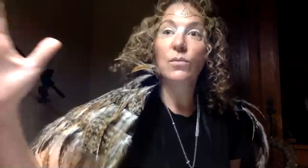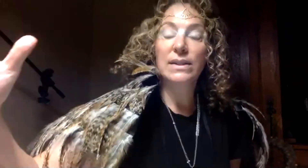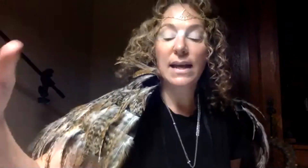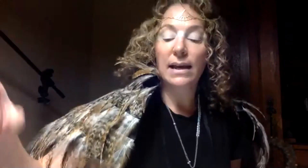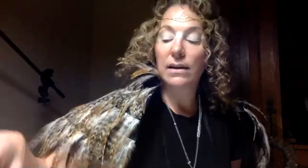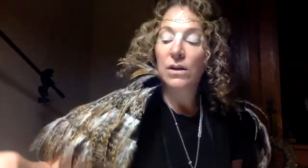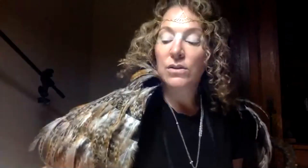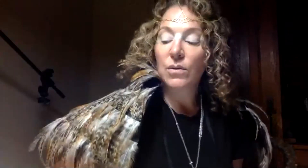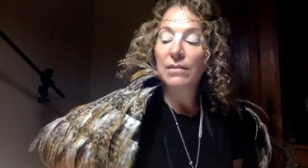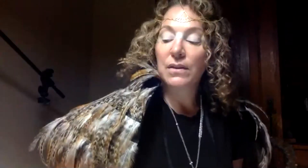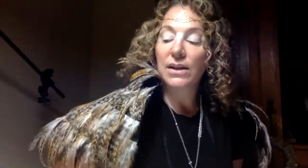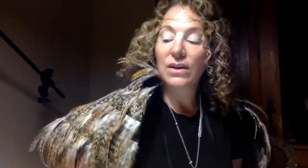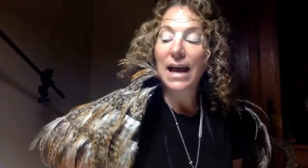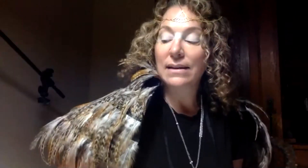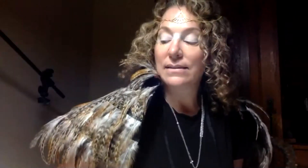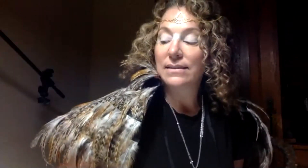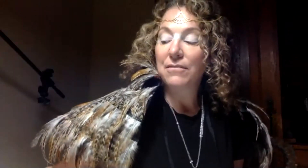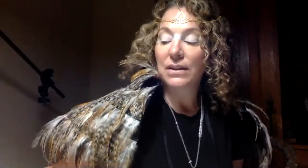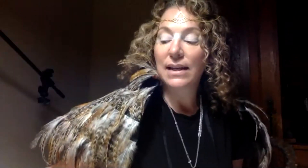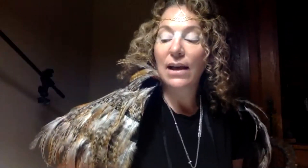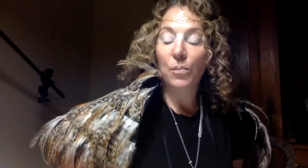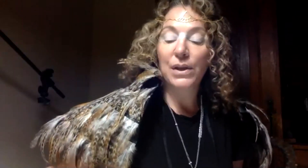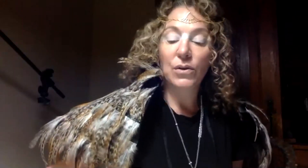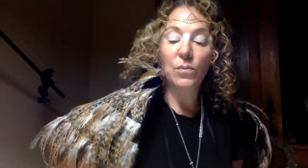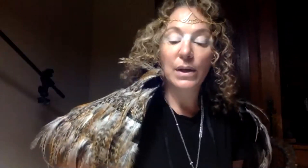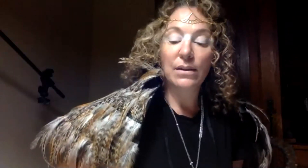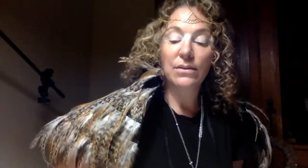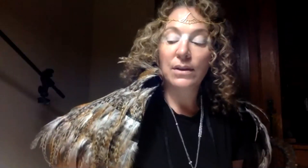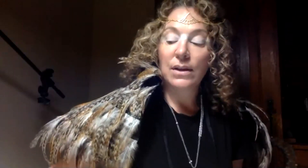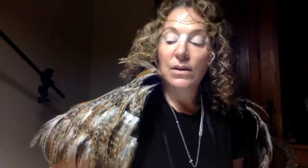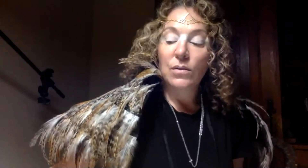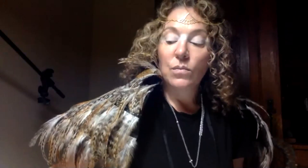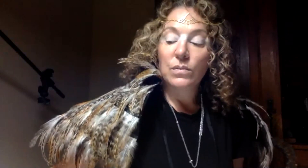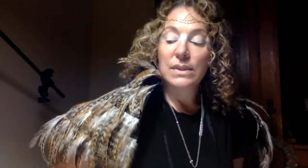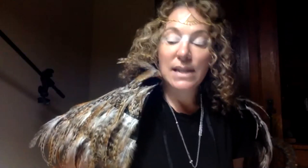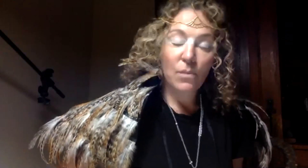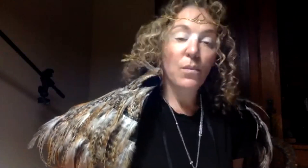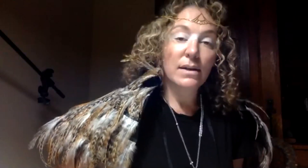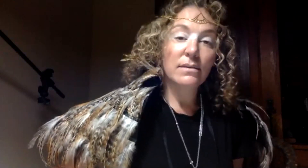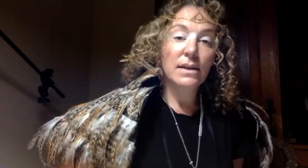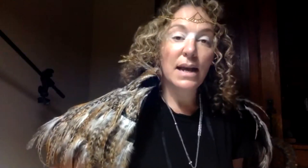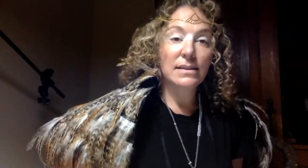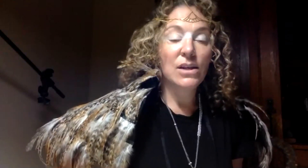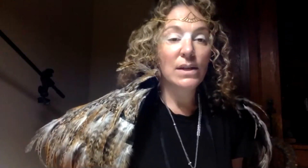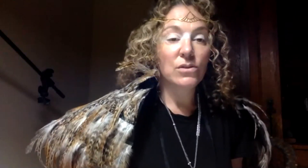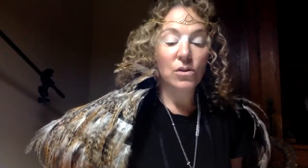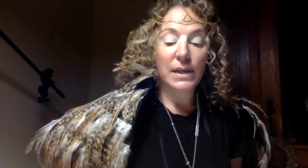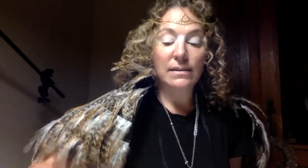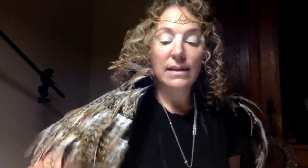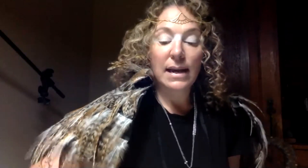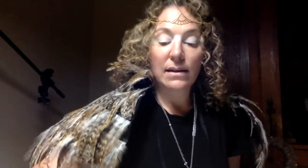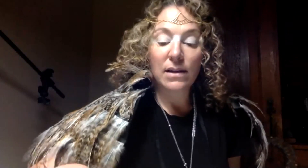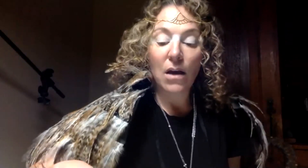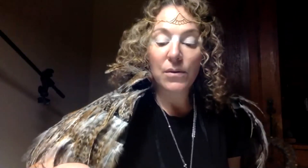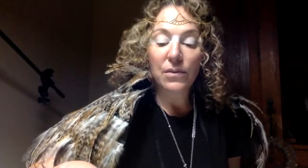seeing what's ahead. So I feel like your cat is definitely helping you with seeing what the next thing you need to do